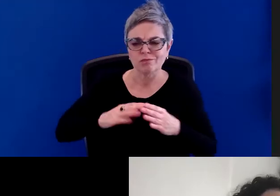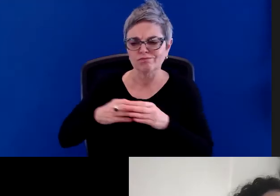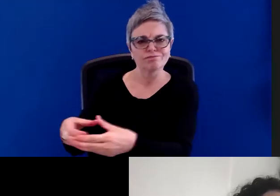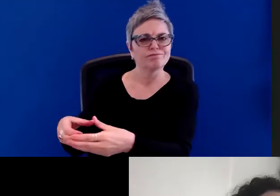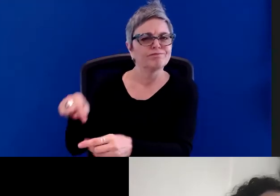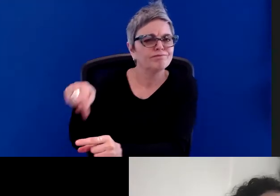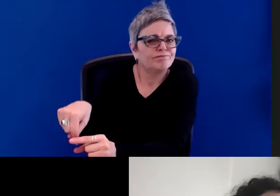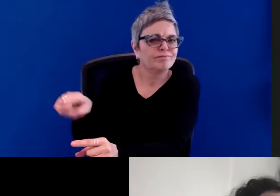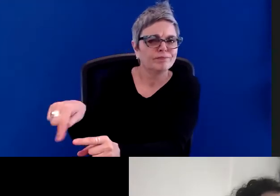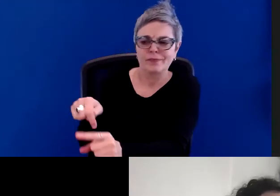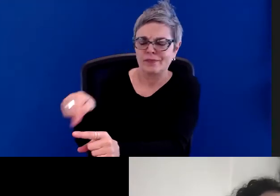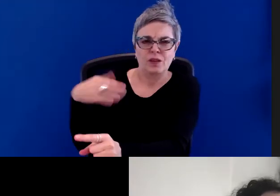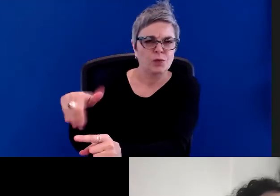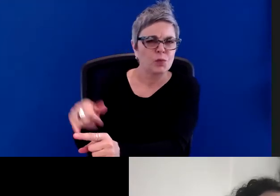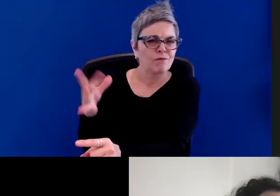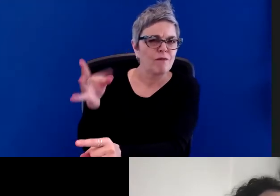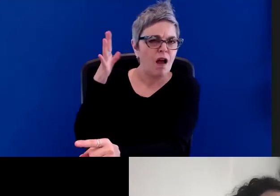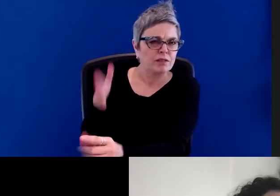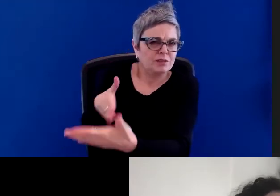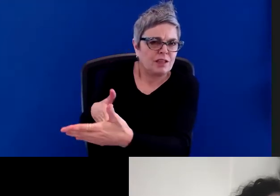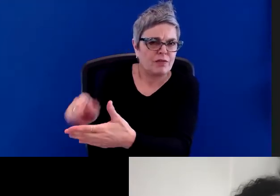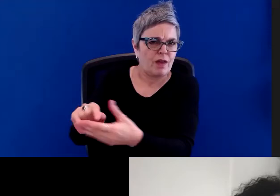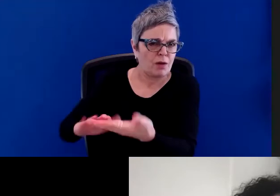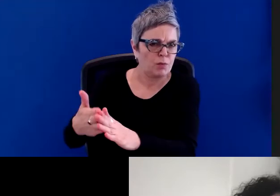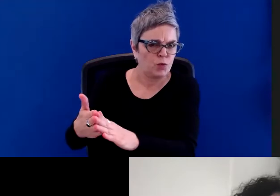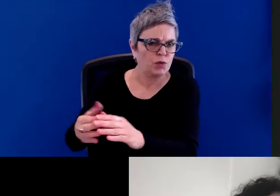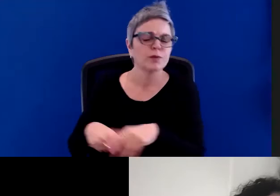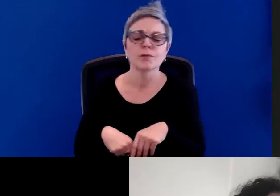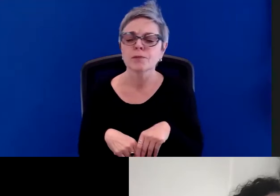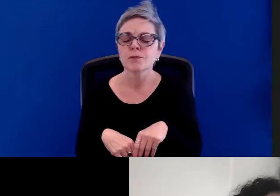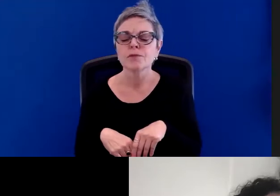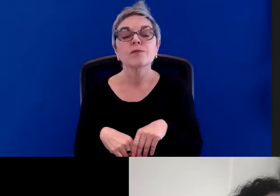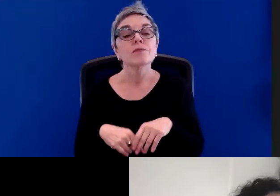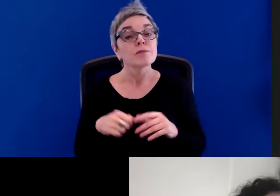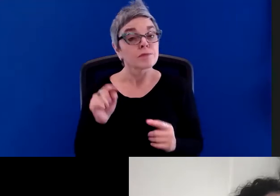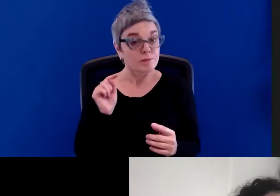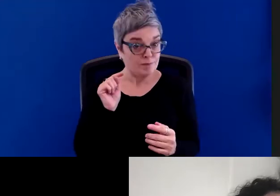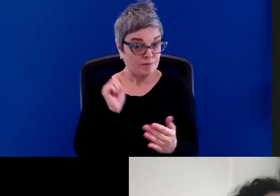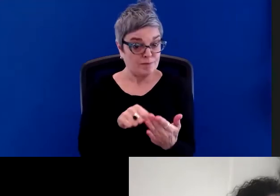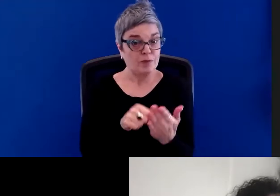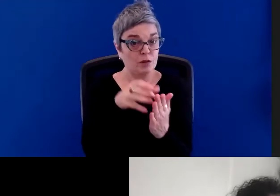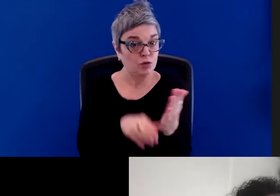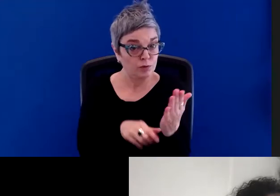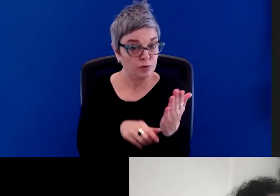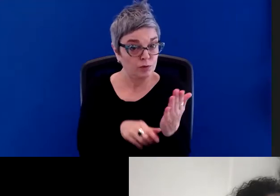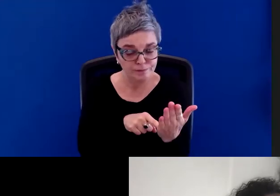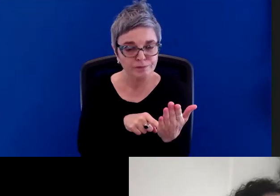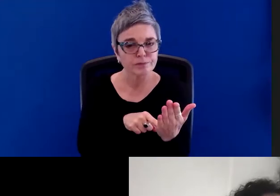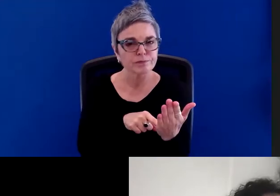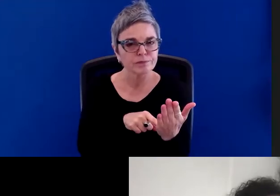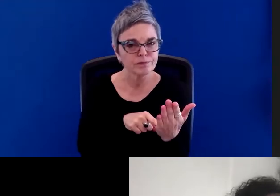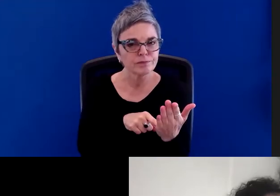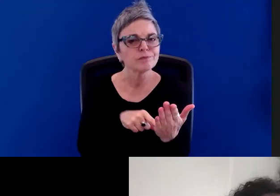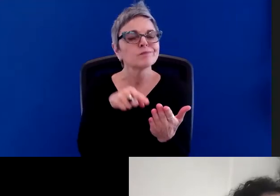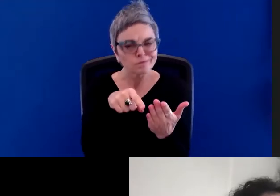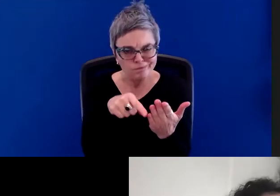So in our chapter, Sarah and I explore how the continued divides